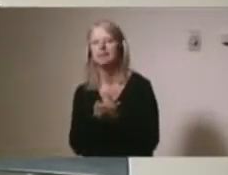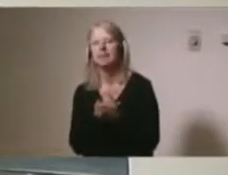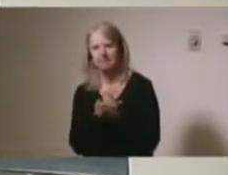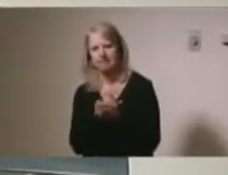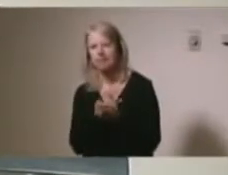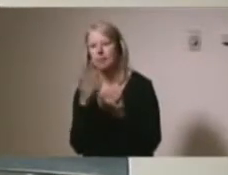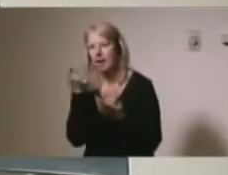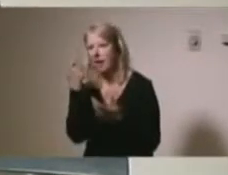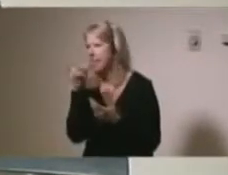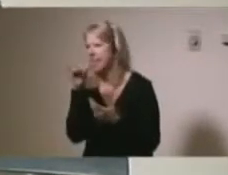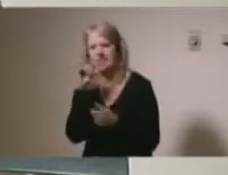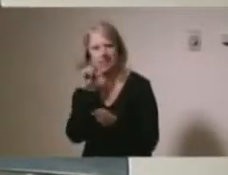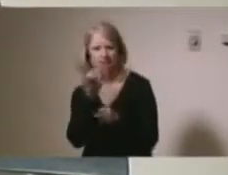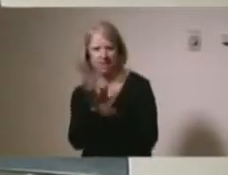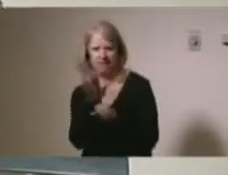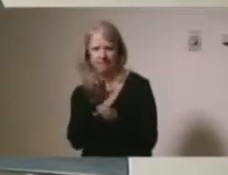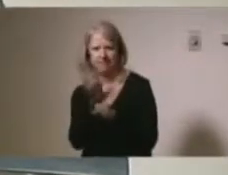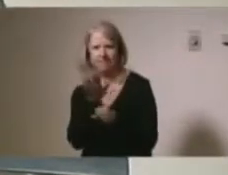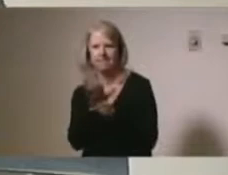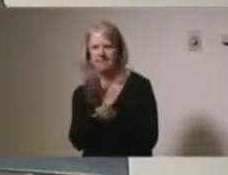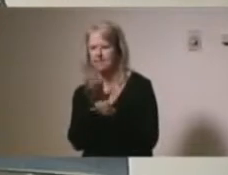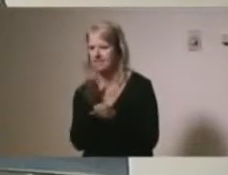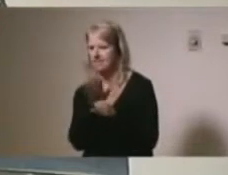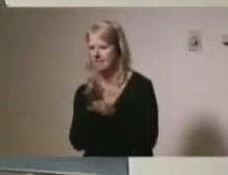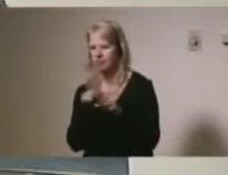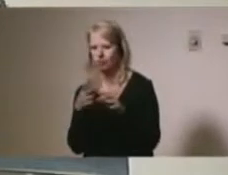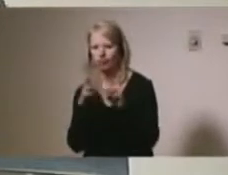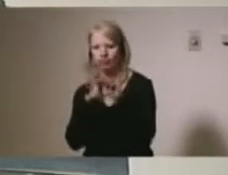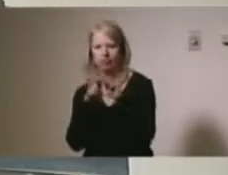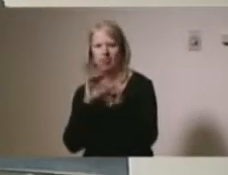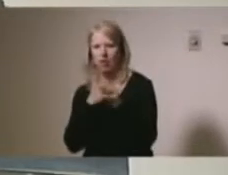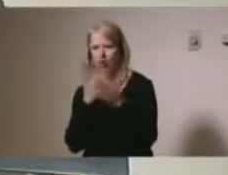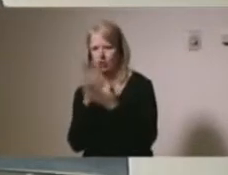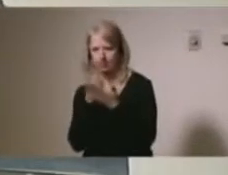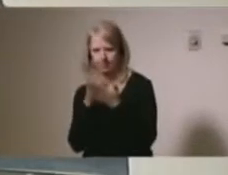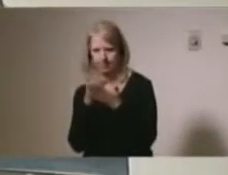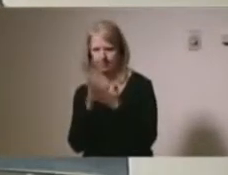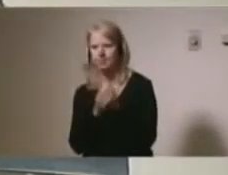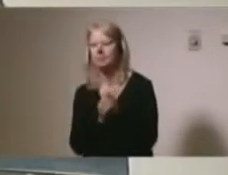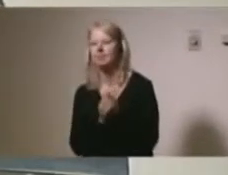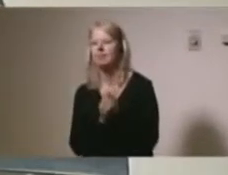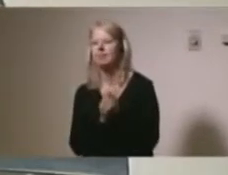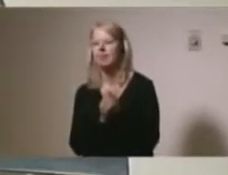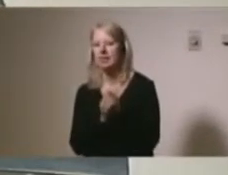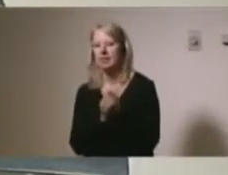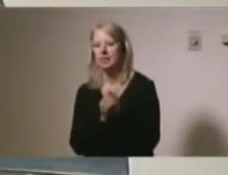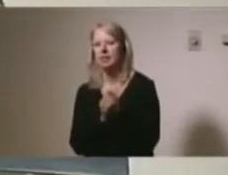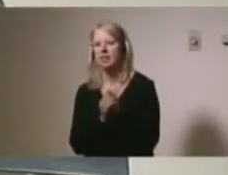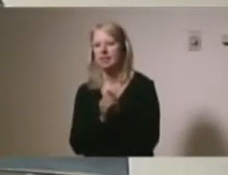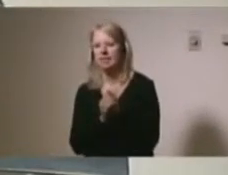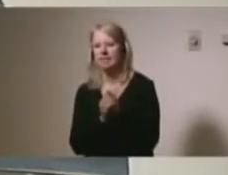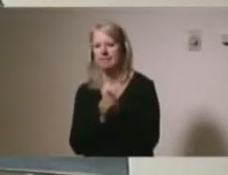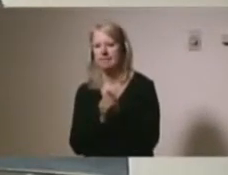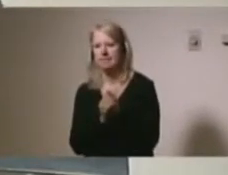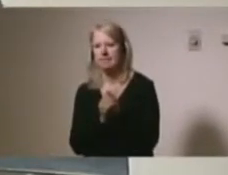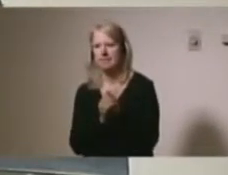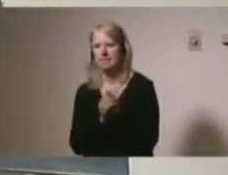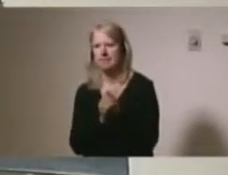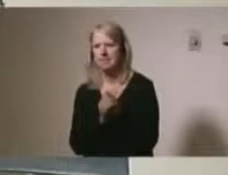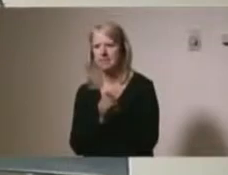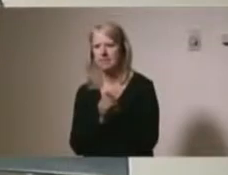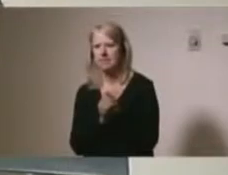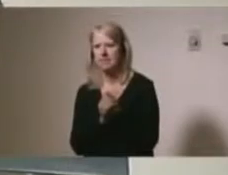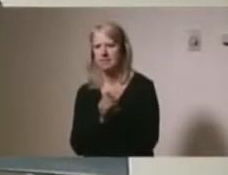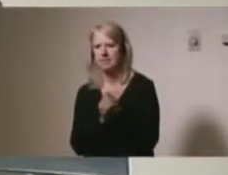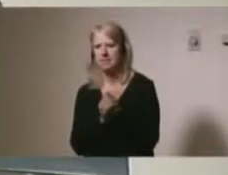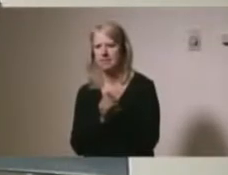not enough to increase our revenues. So we've also